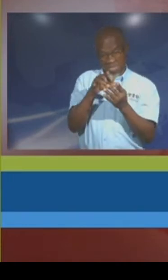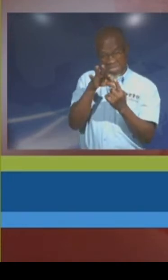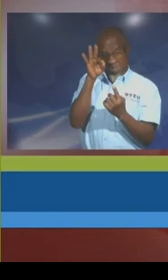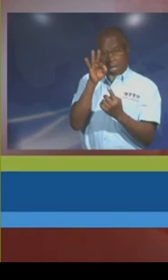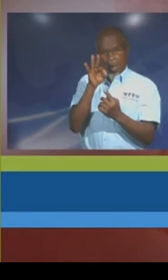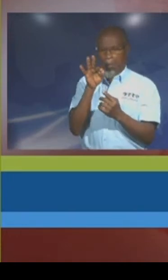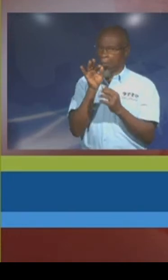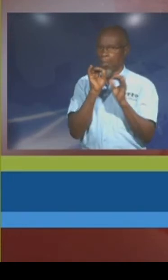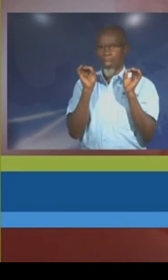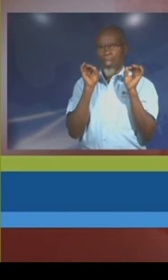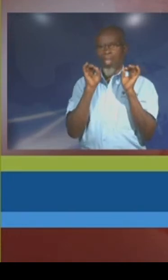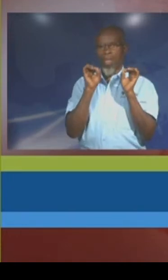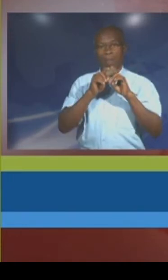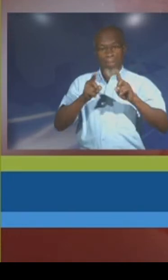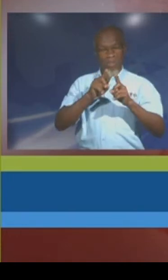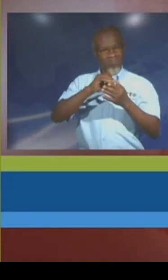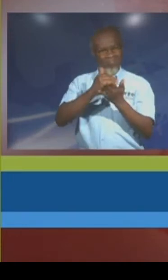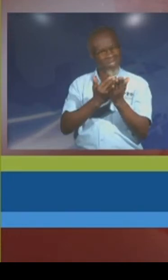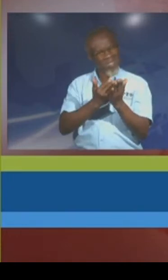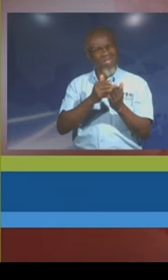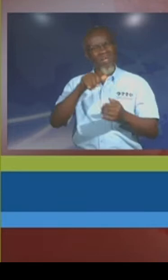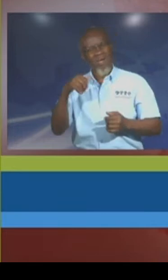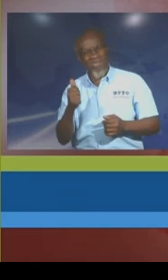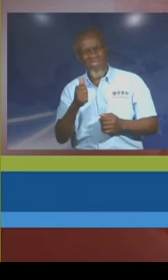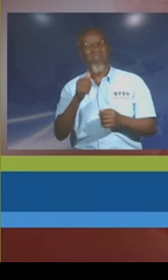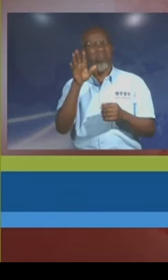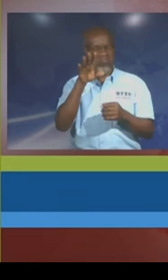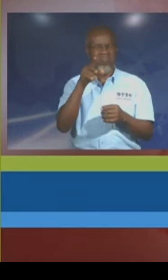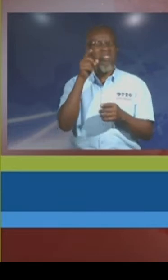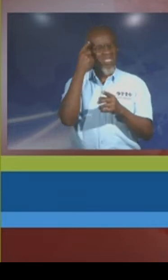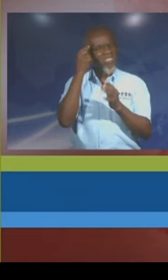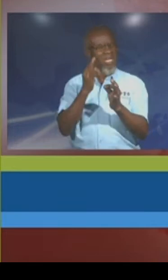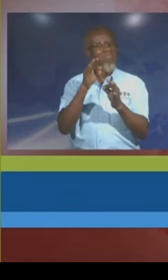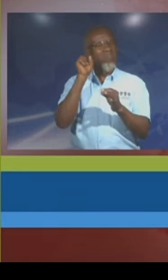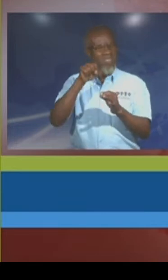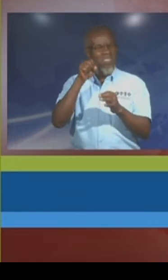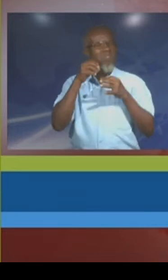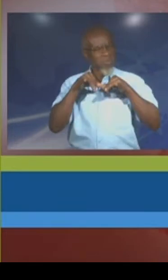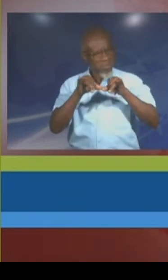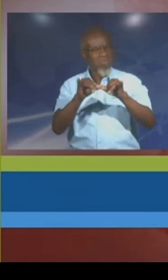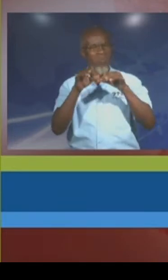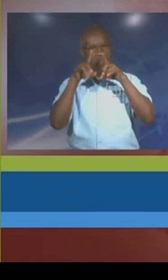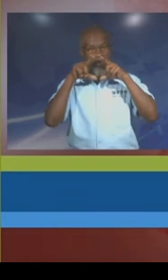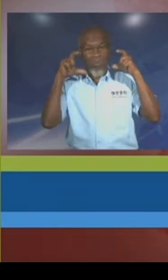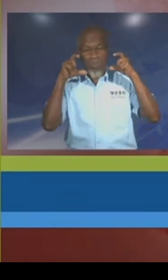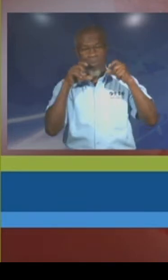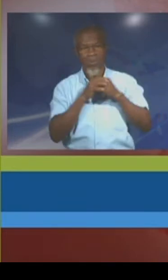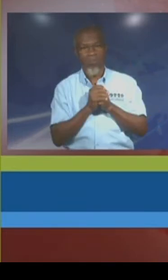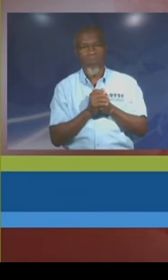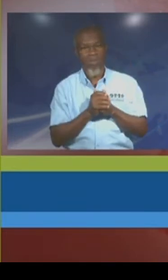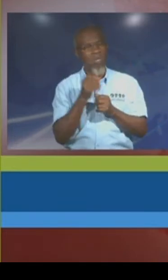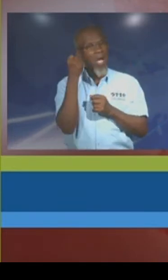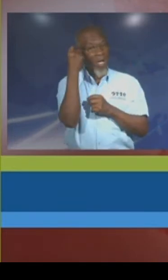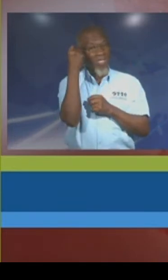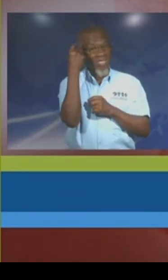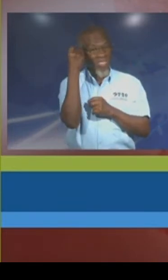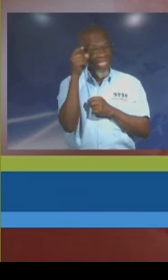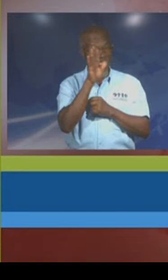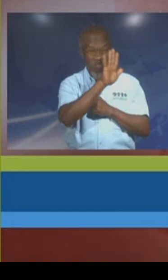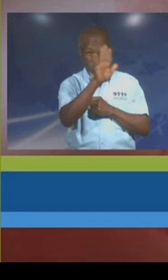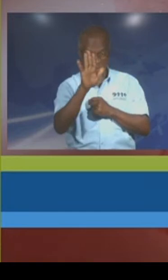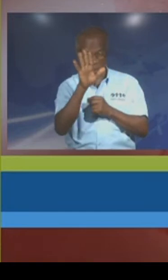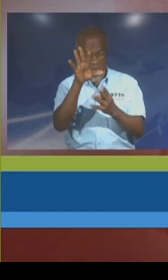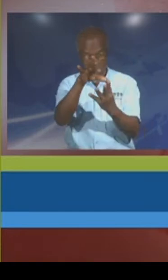continue wearing masks. Moving forward, it is important to respect the personal choices of others and understand that it